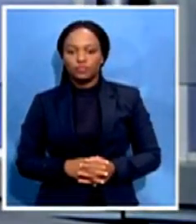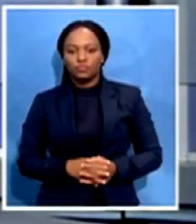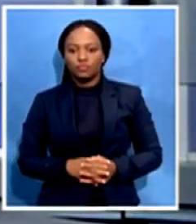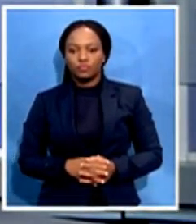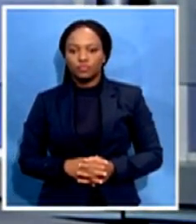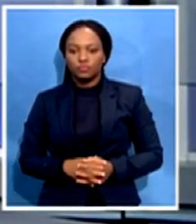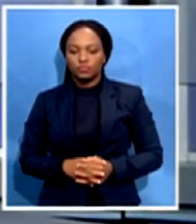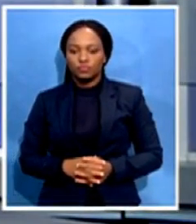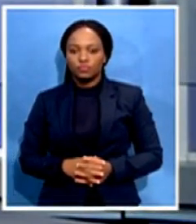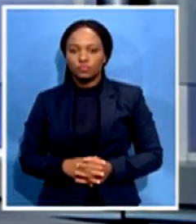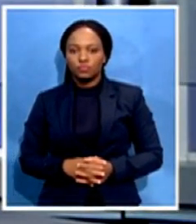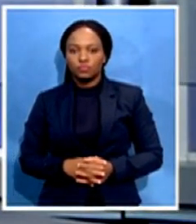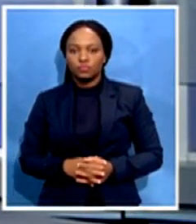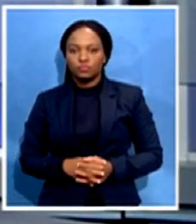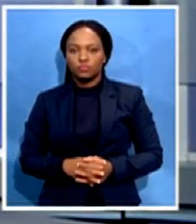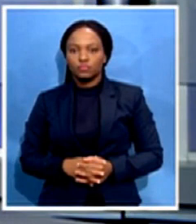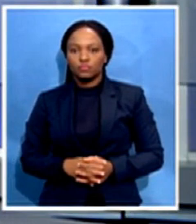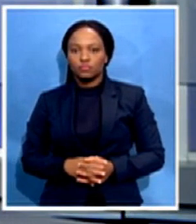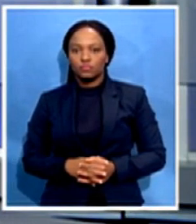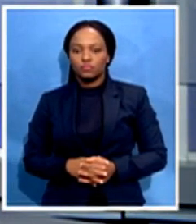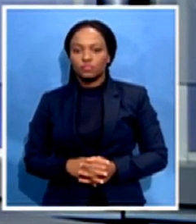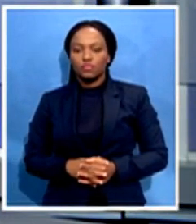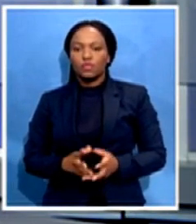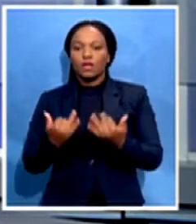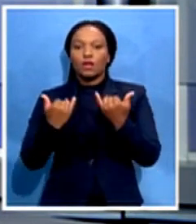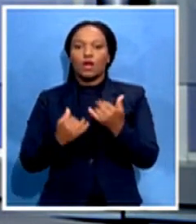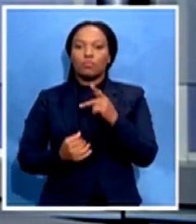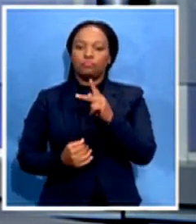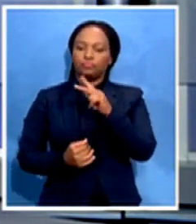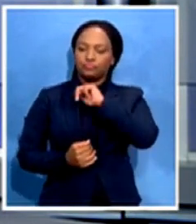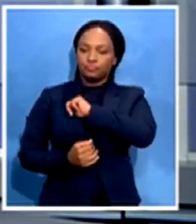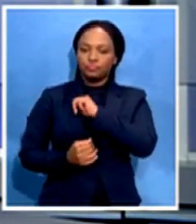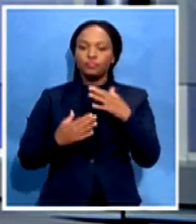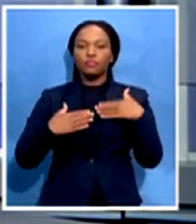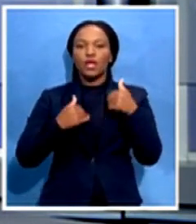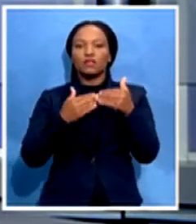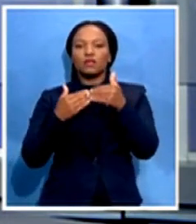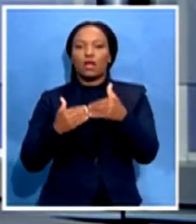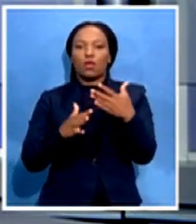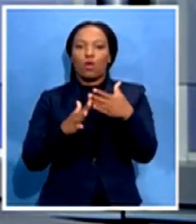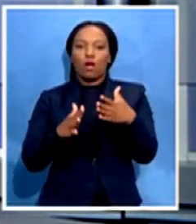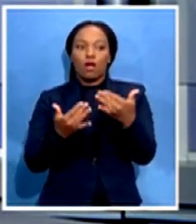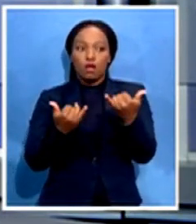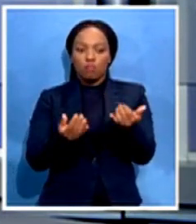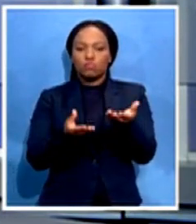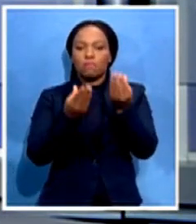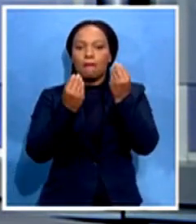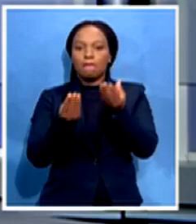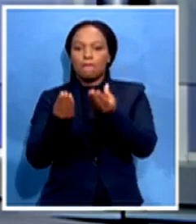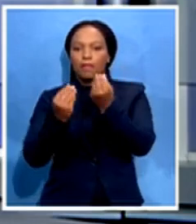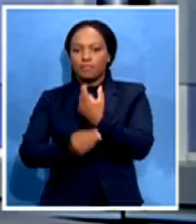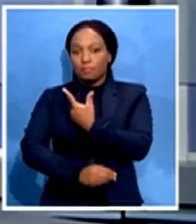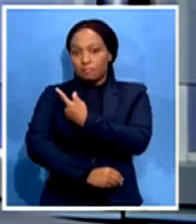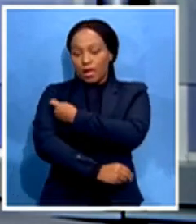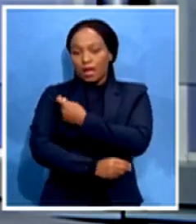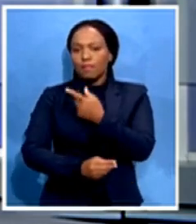Right, let's take you to KwaZulu-Natal, where healthcare workers have begun receiving the COVID-19 Johnson & Johnson vaccine. I went across now to